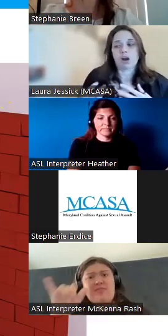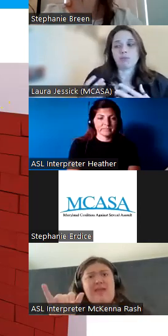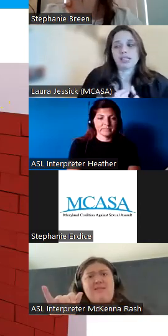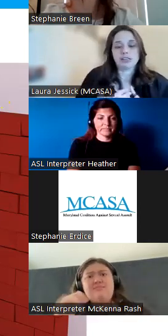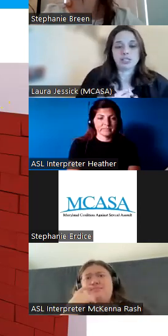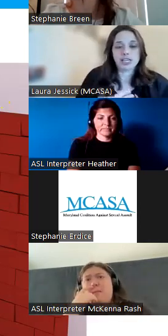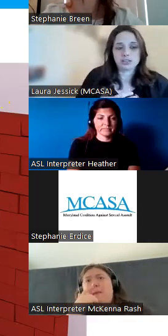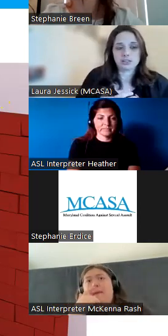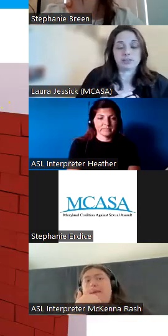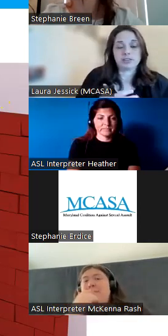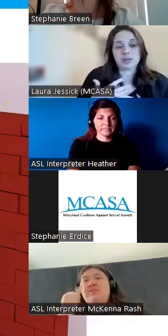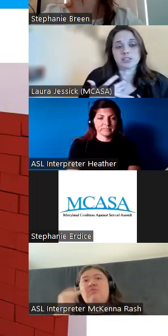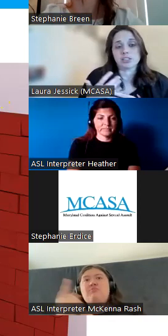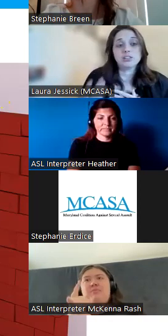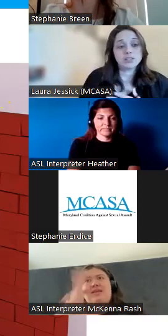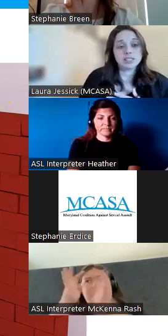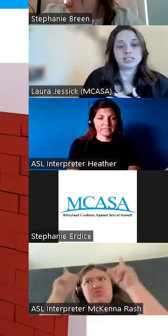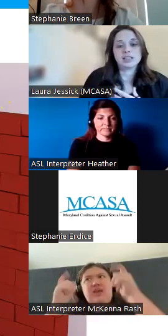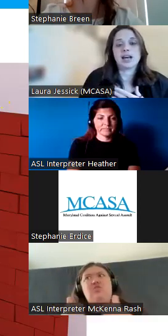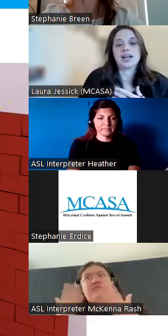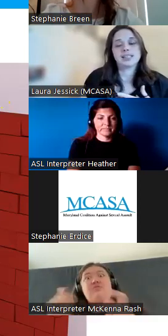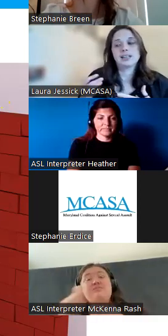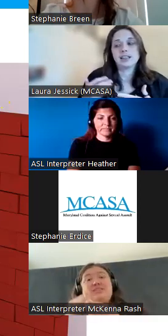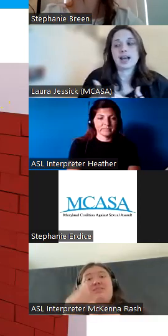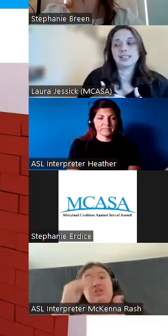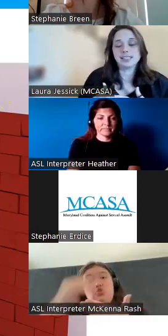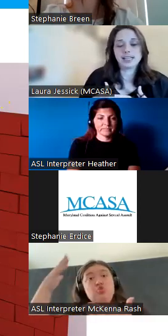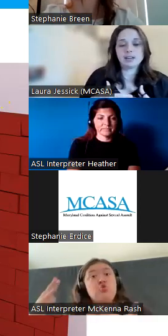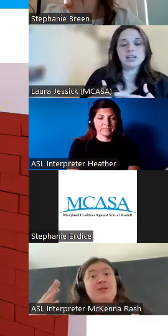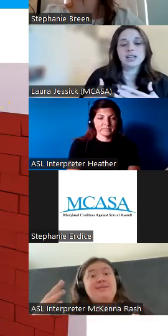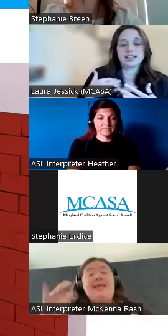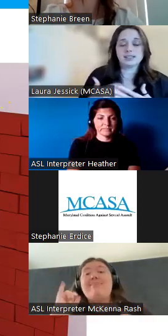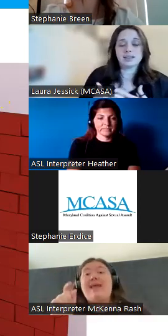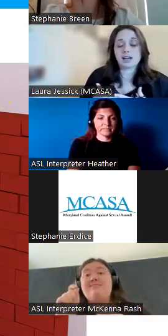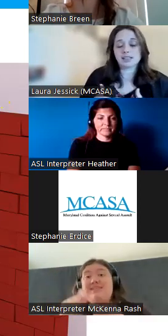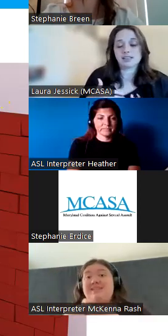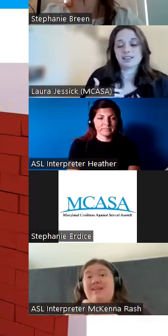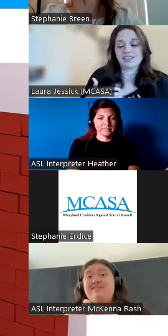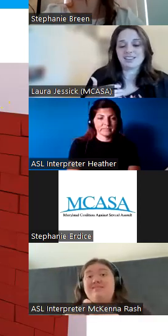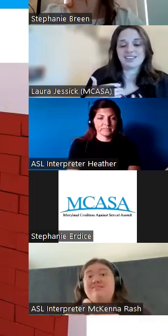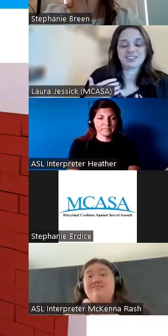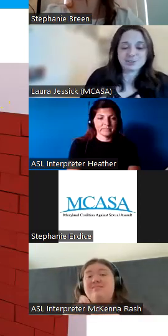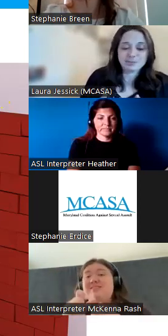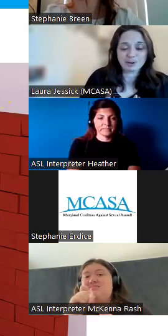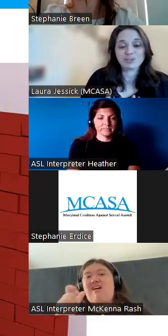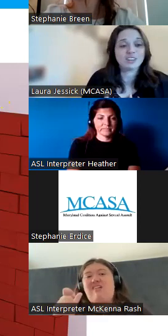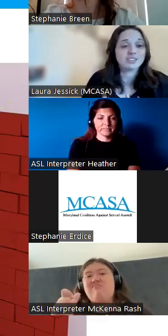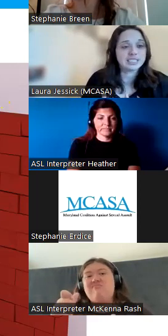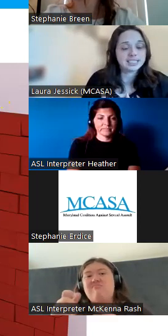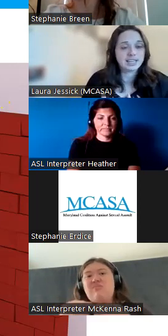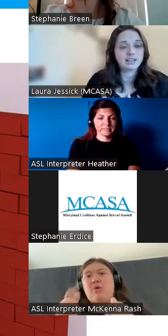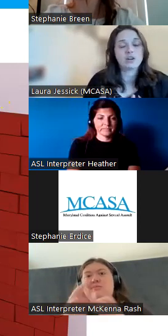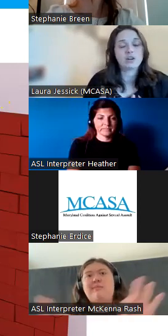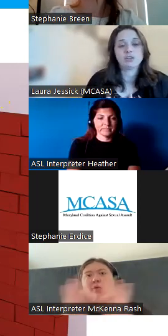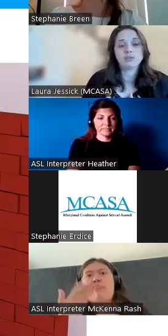If we properly educate survivors, especially students, that detail is not the most